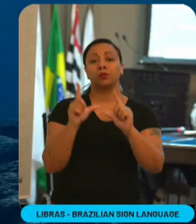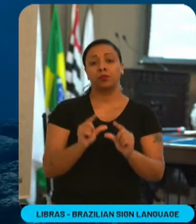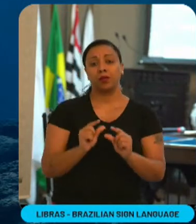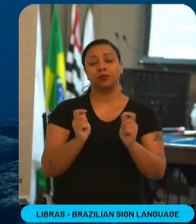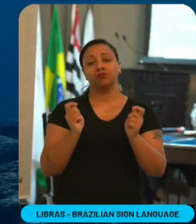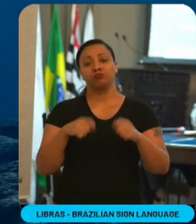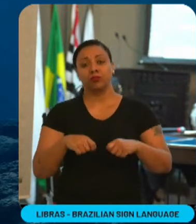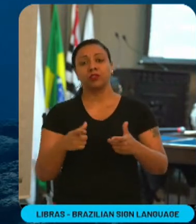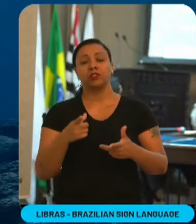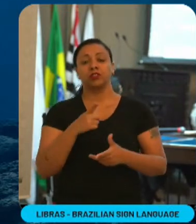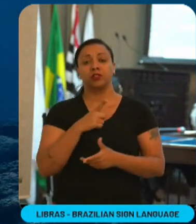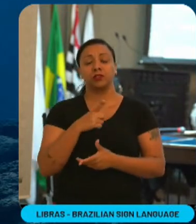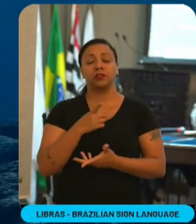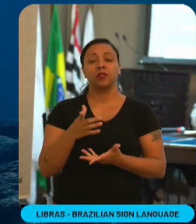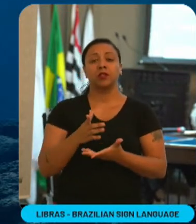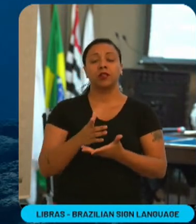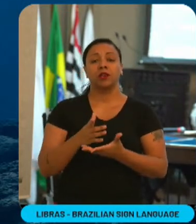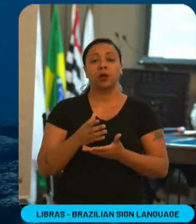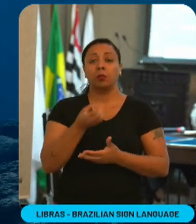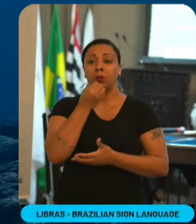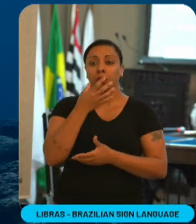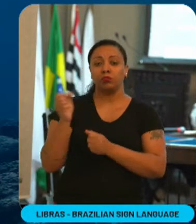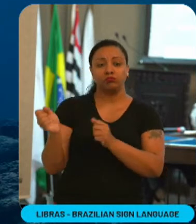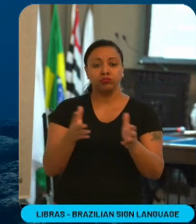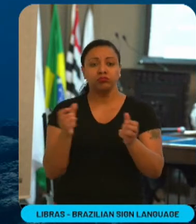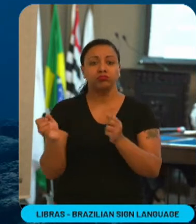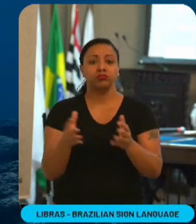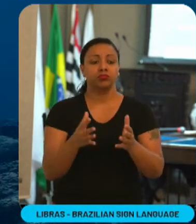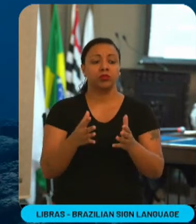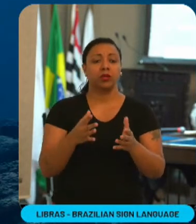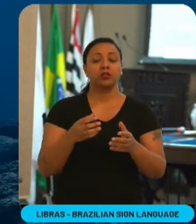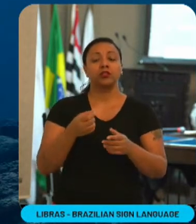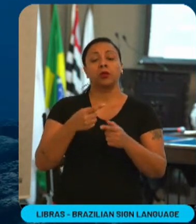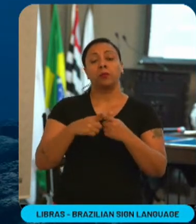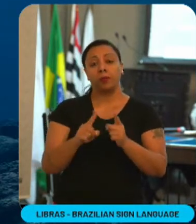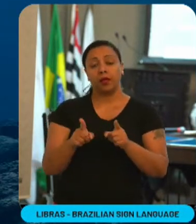less conditions to have this